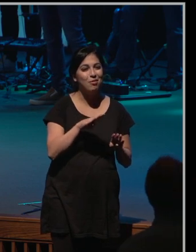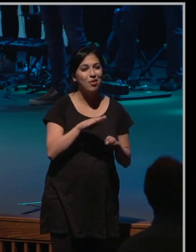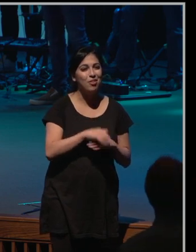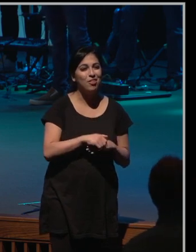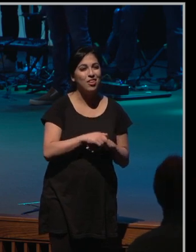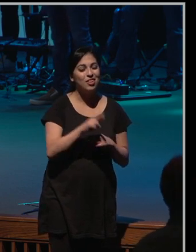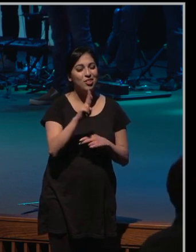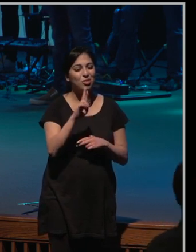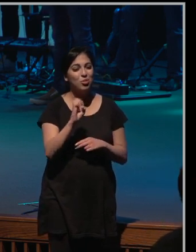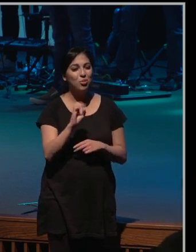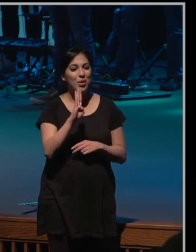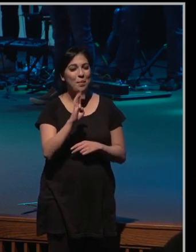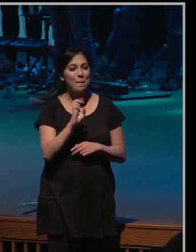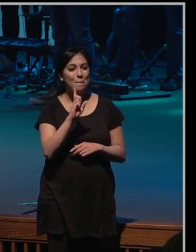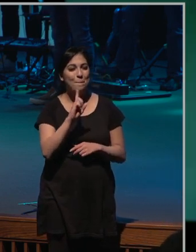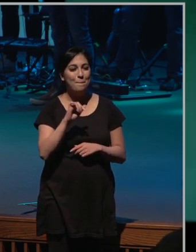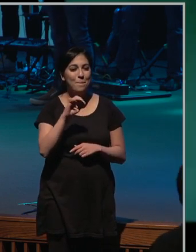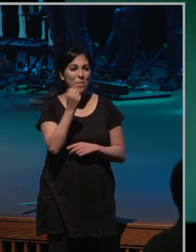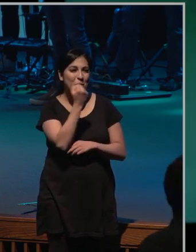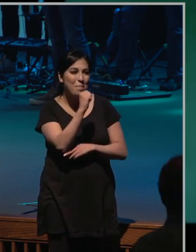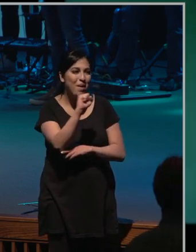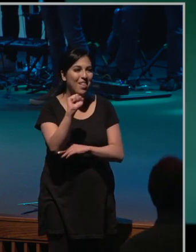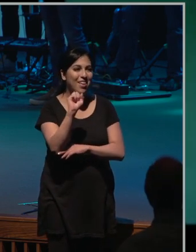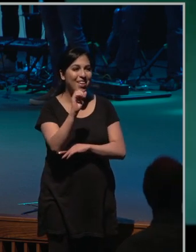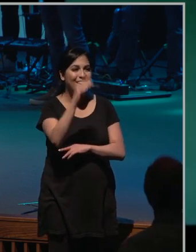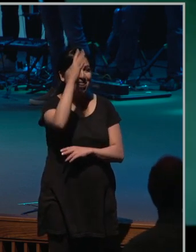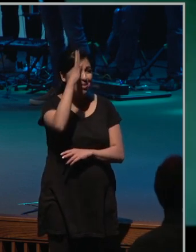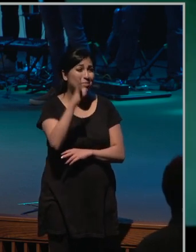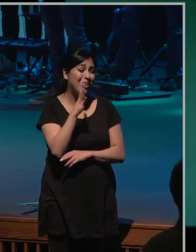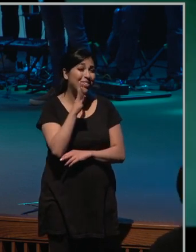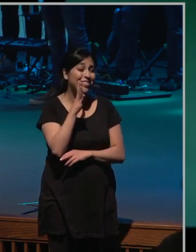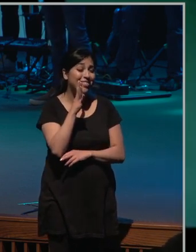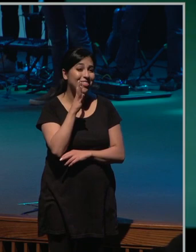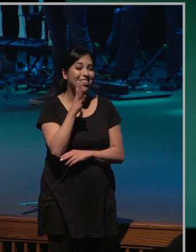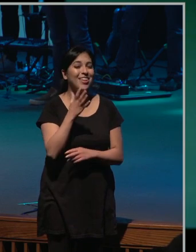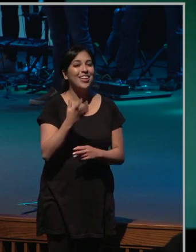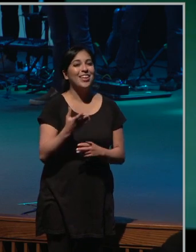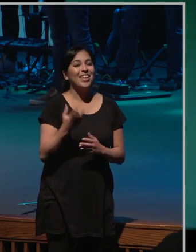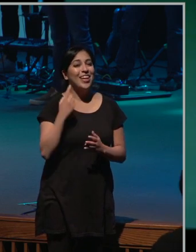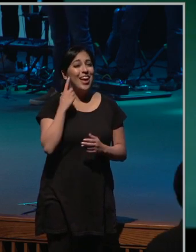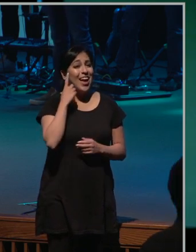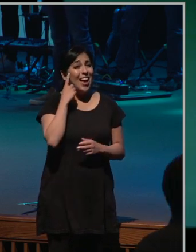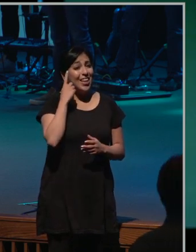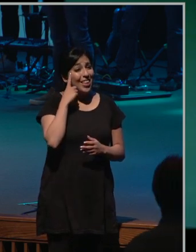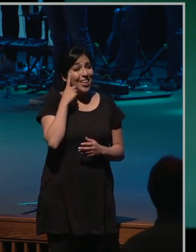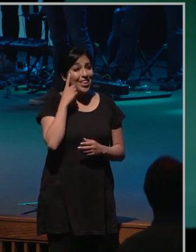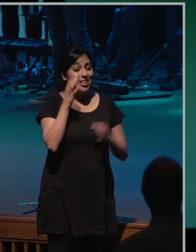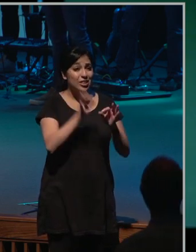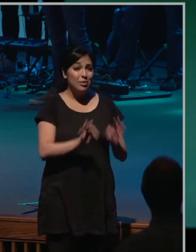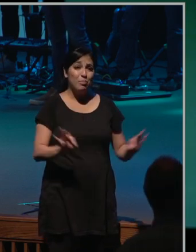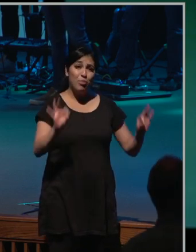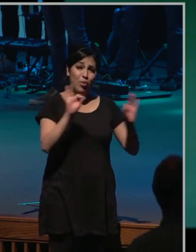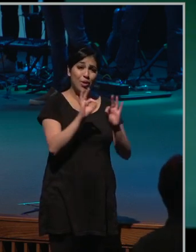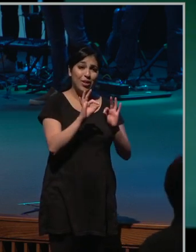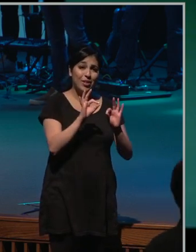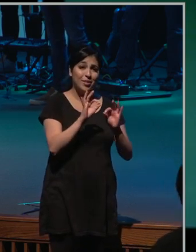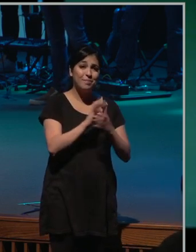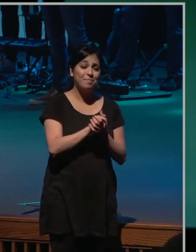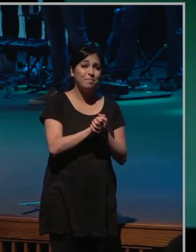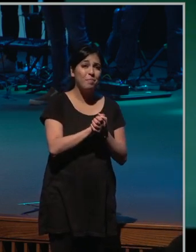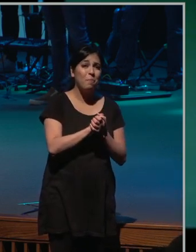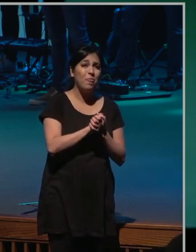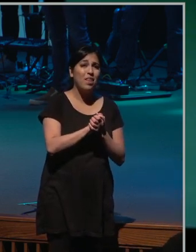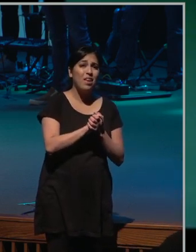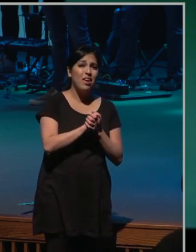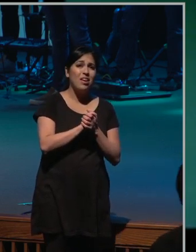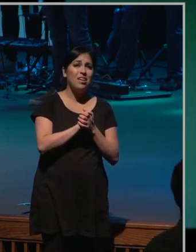that heavyweight too. But I think it's so important. We need to be forward-looking, upward-looking at these things